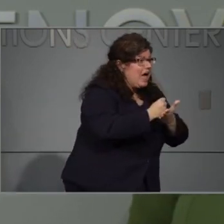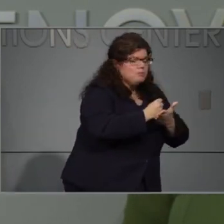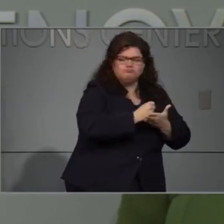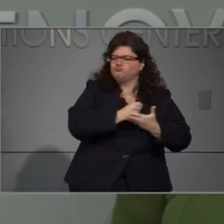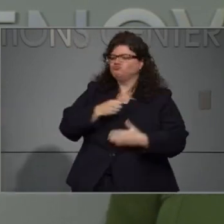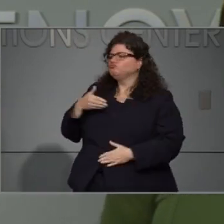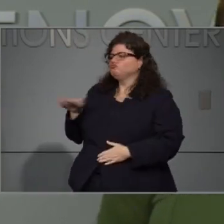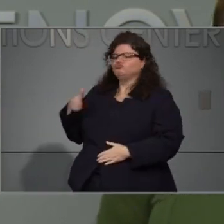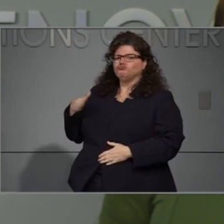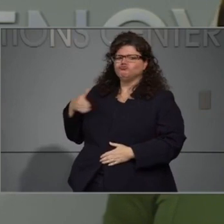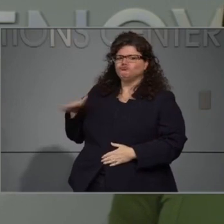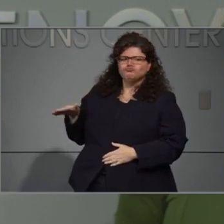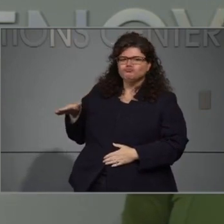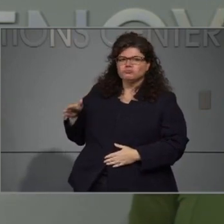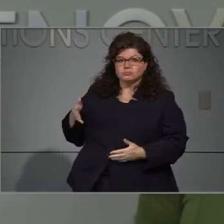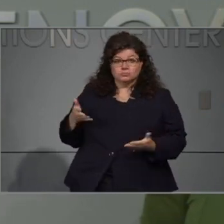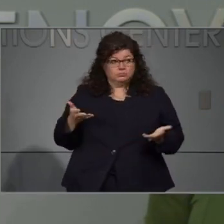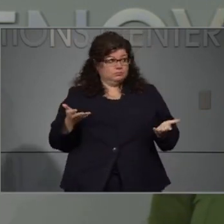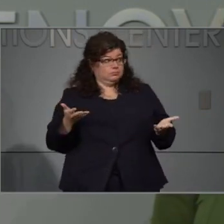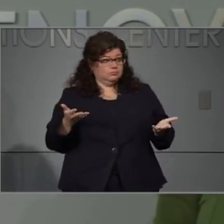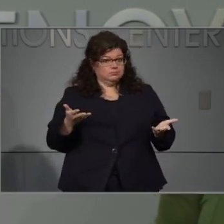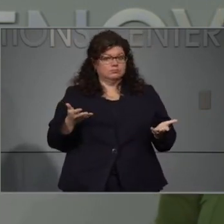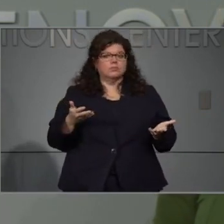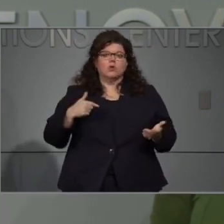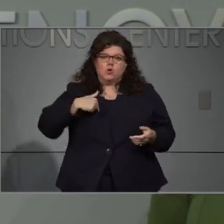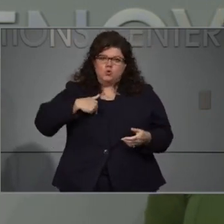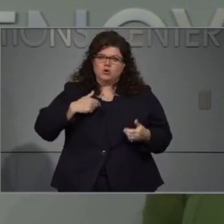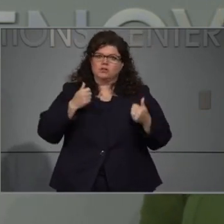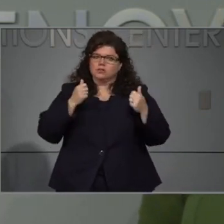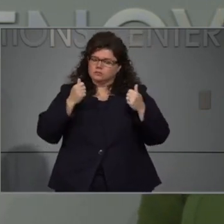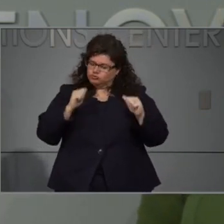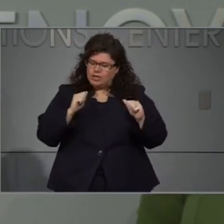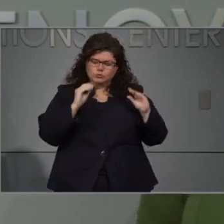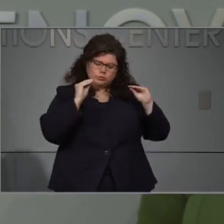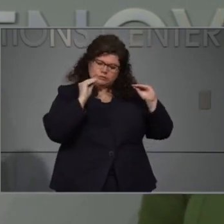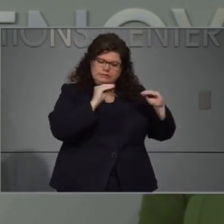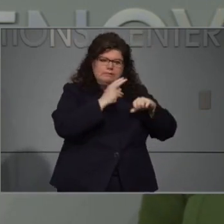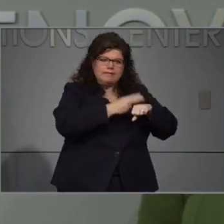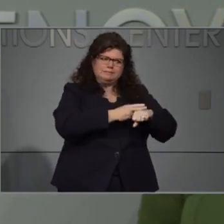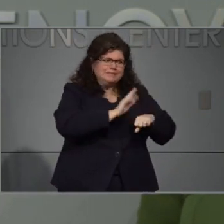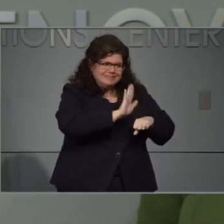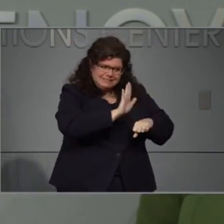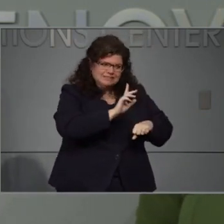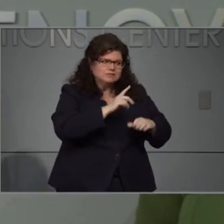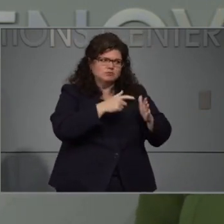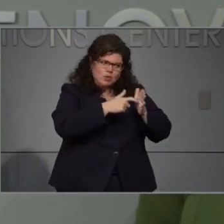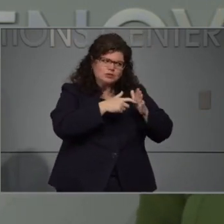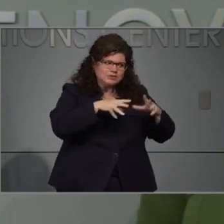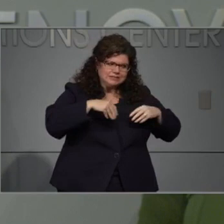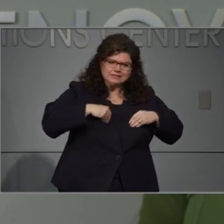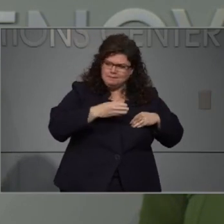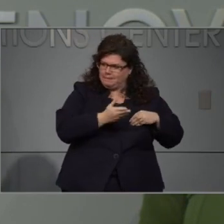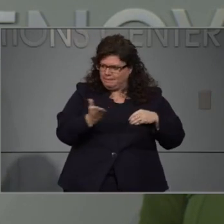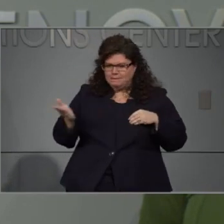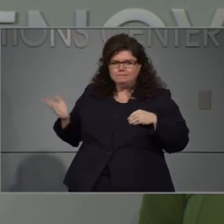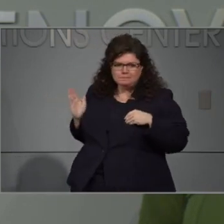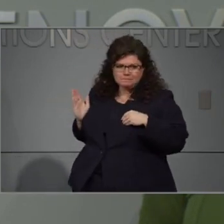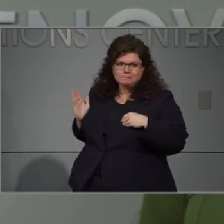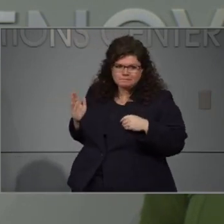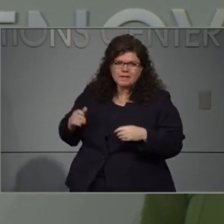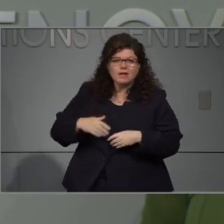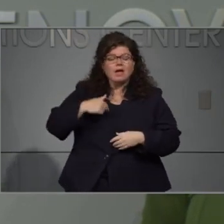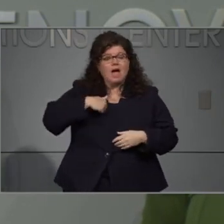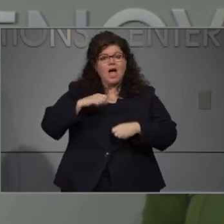understand the magnitude of this situation. I work with one of the task forces for the vulnerable